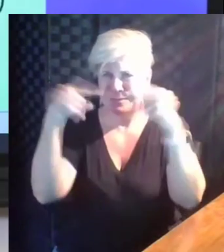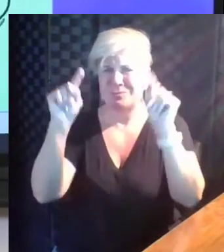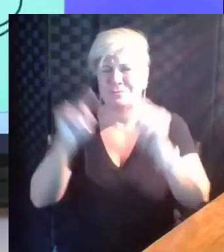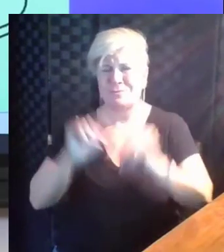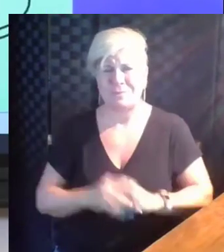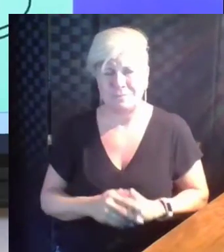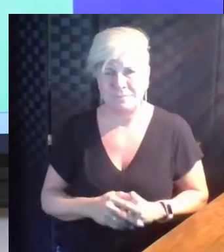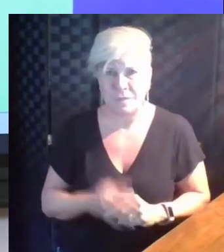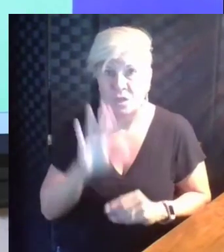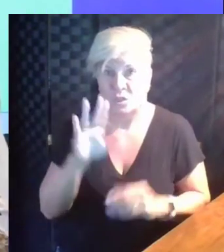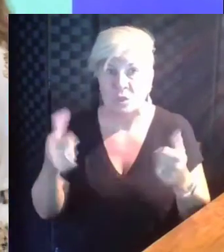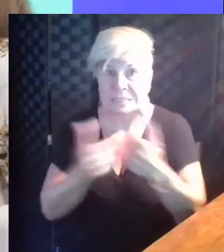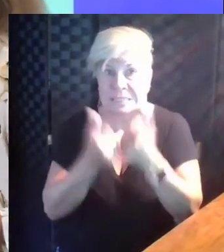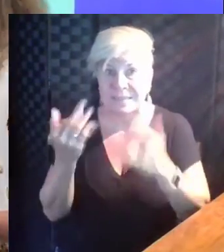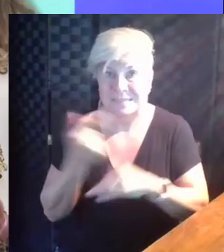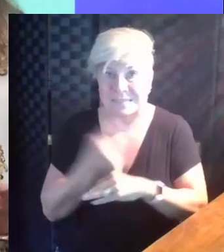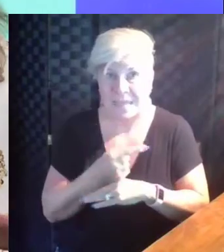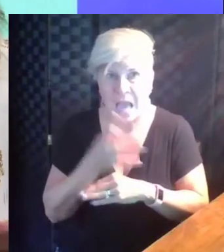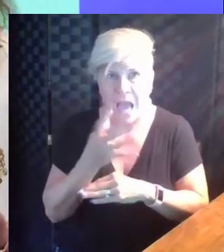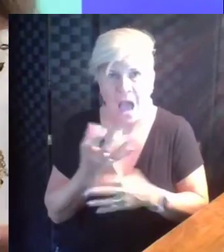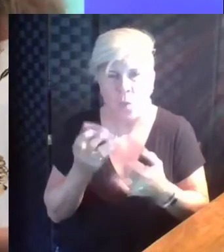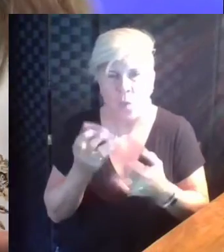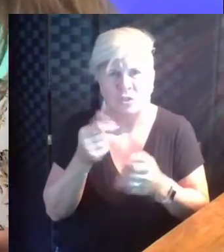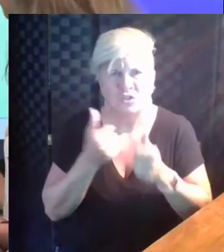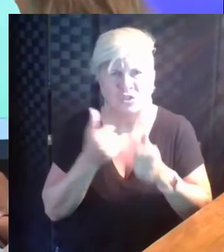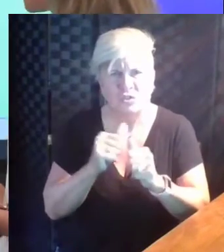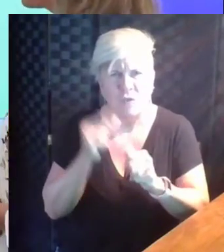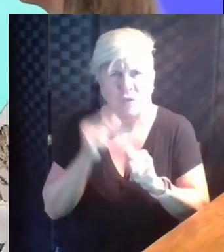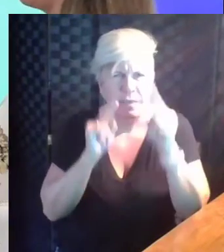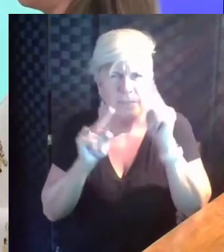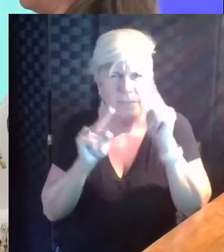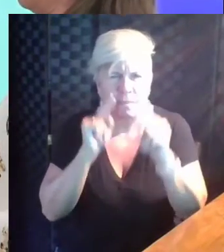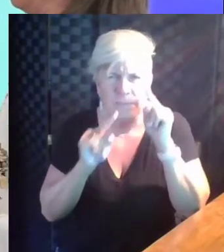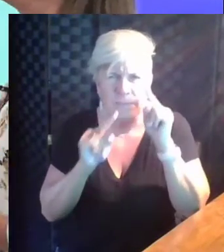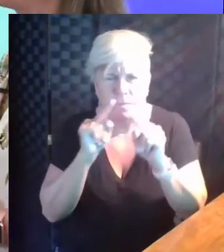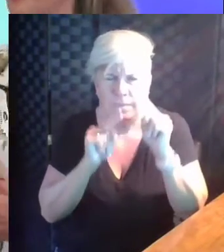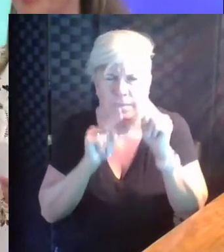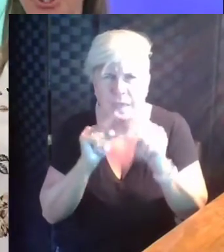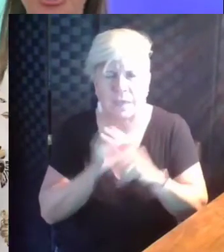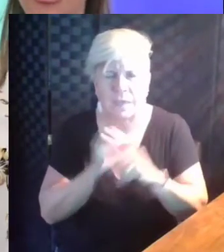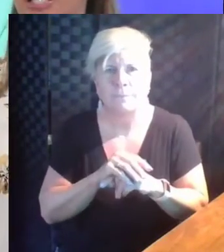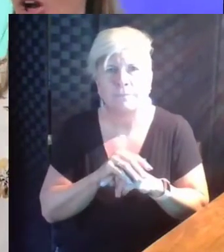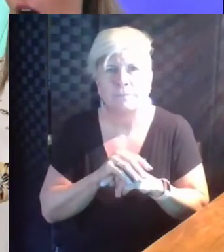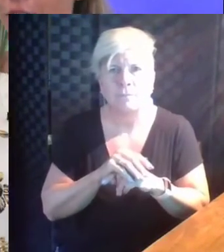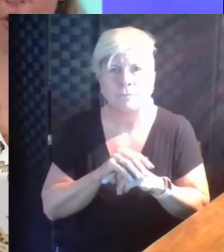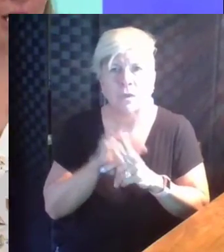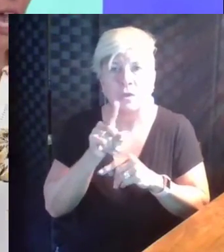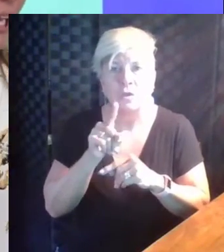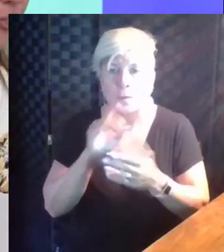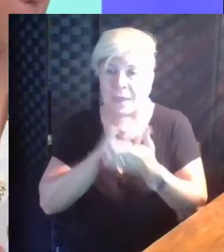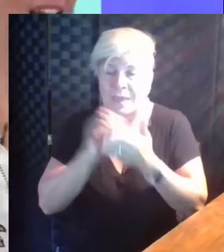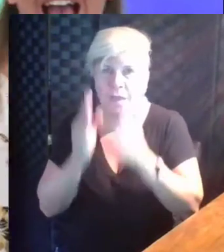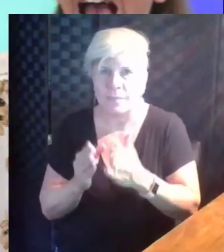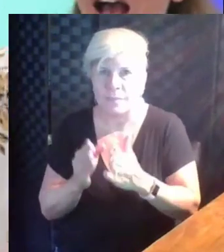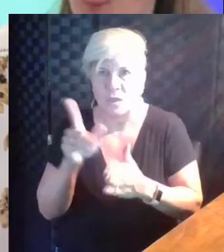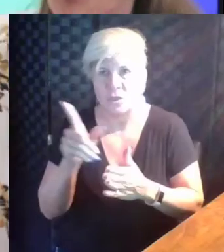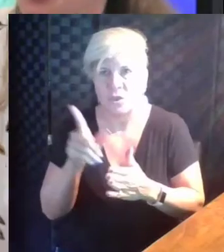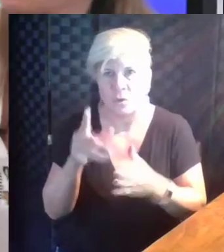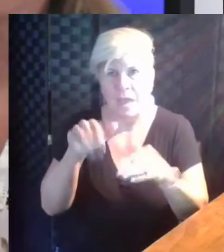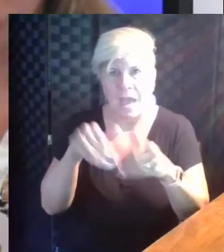today. For your challenge today, I want you to try to think outside the box a little bit. You're going to be an author, and you're